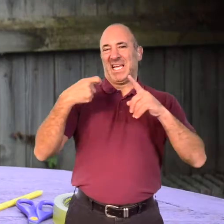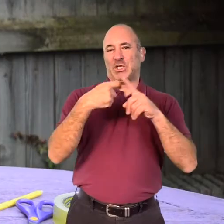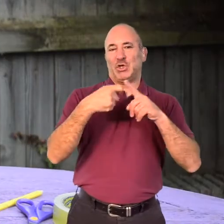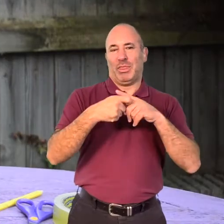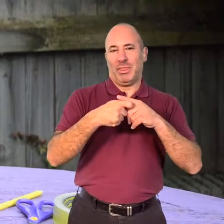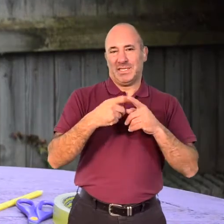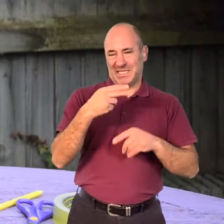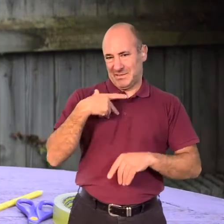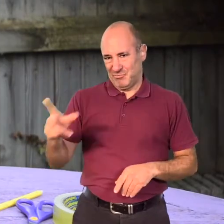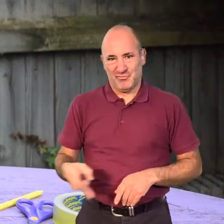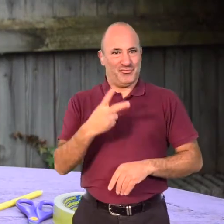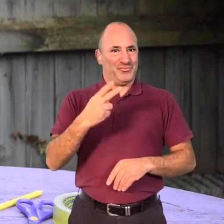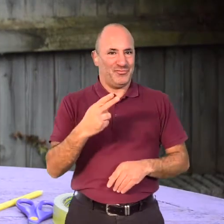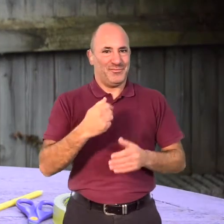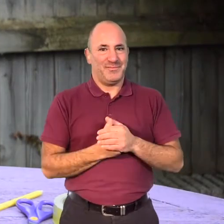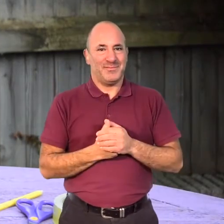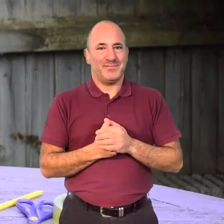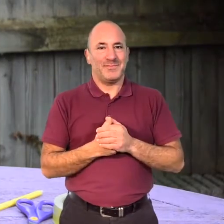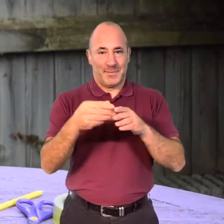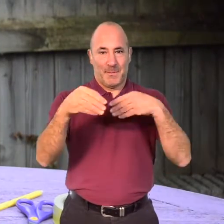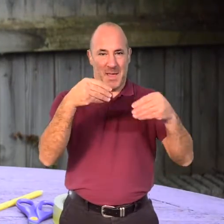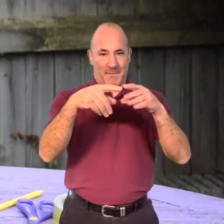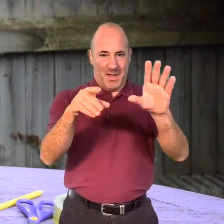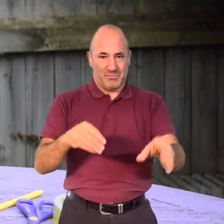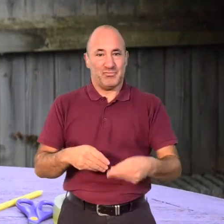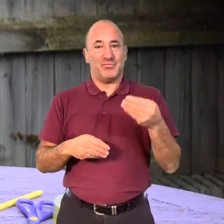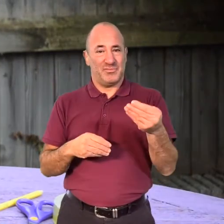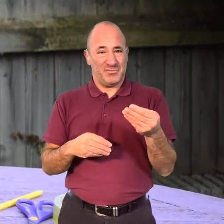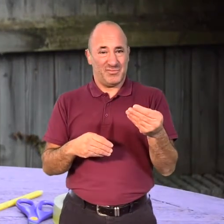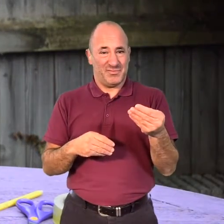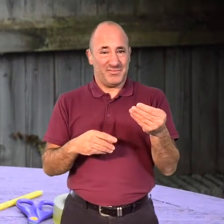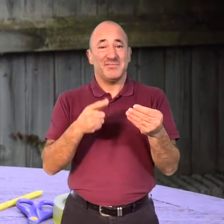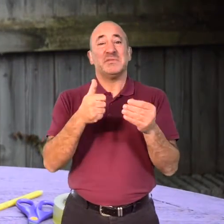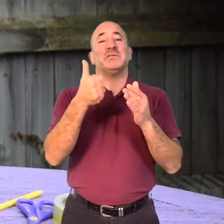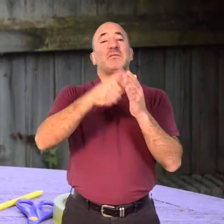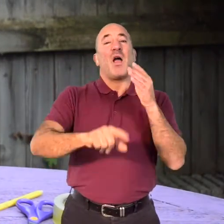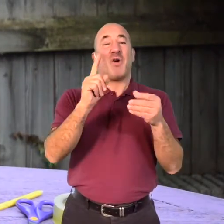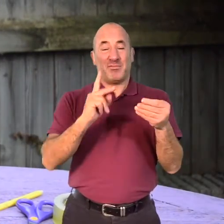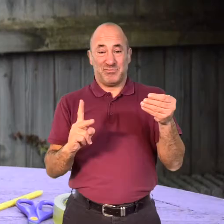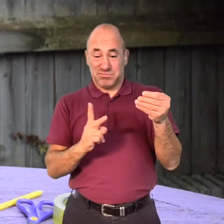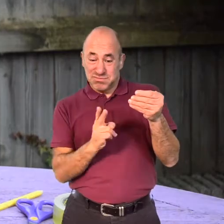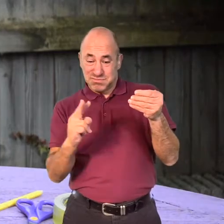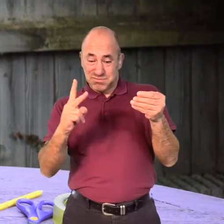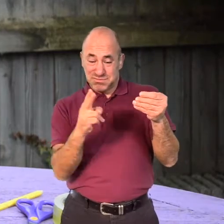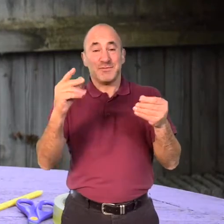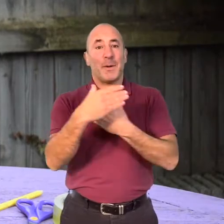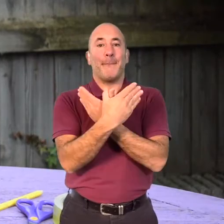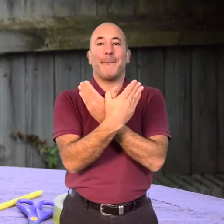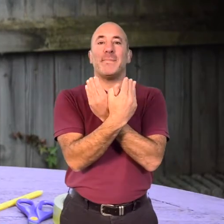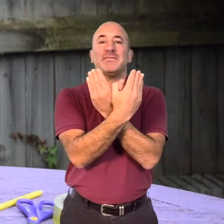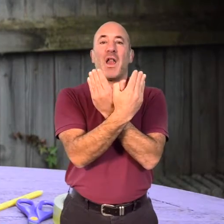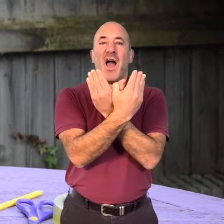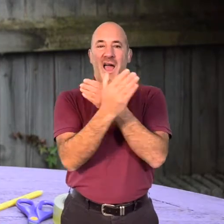kitchen scissors for this bit, and you'll want to pick up your card or cardboard as I'm doing and begin cutting out